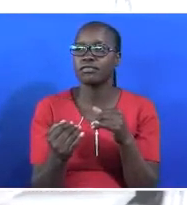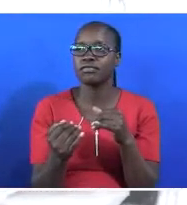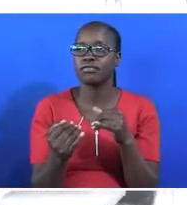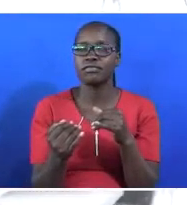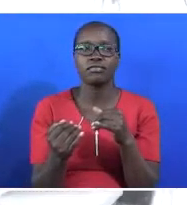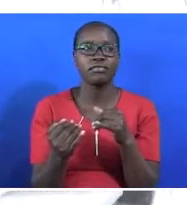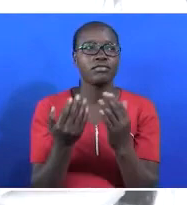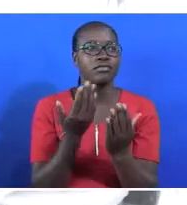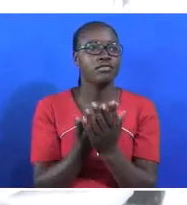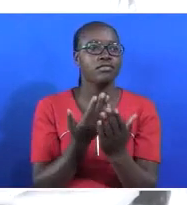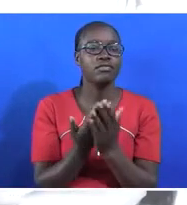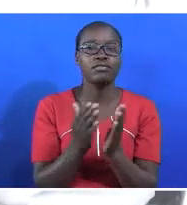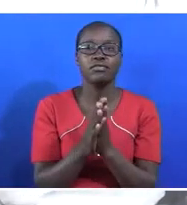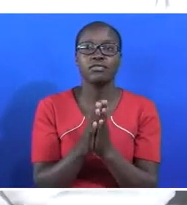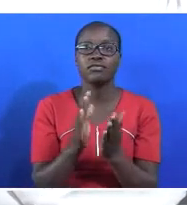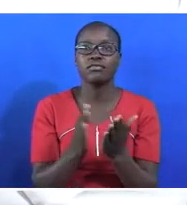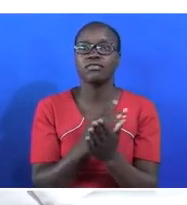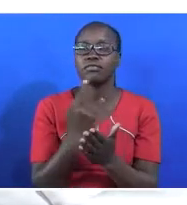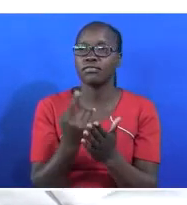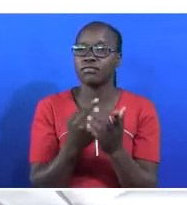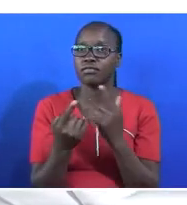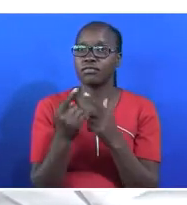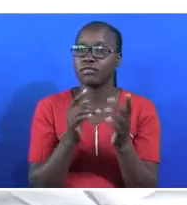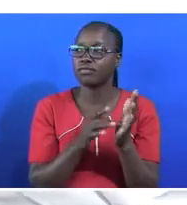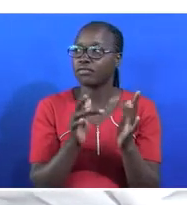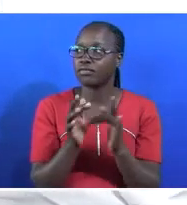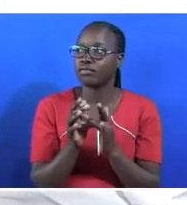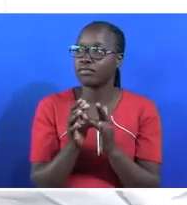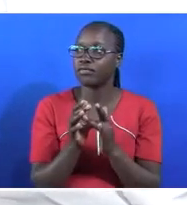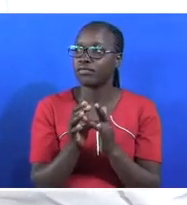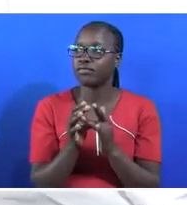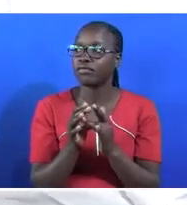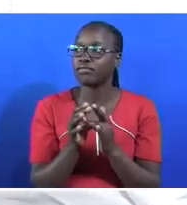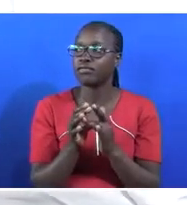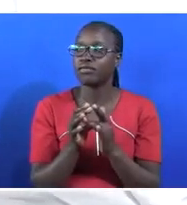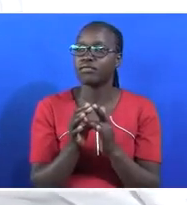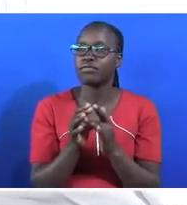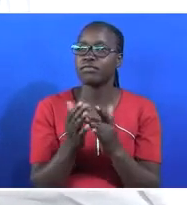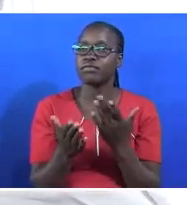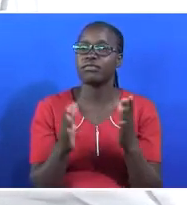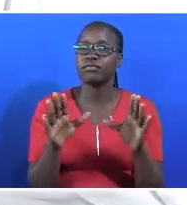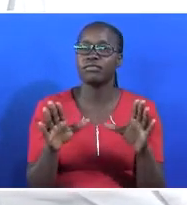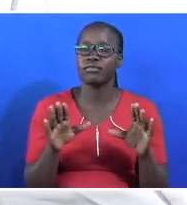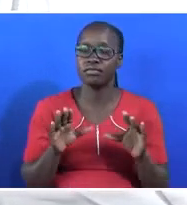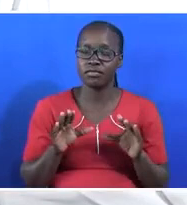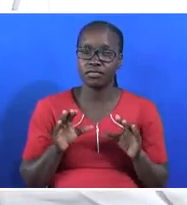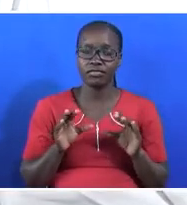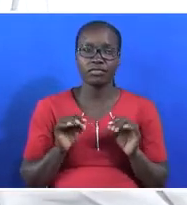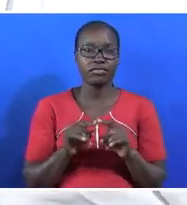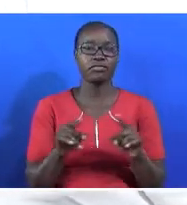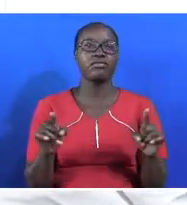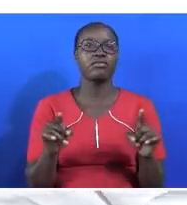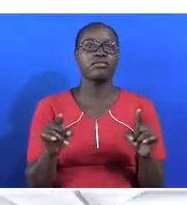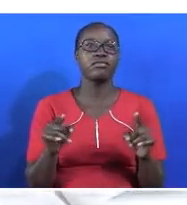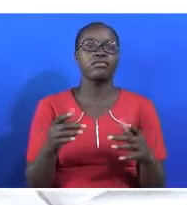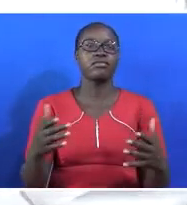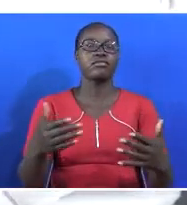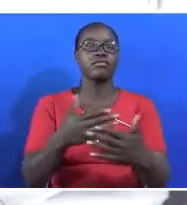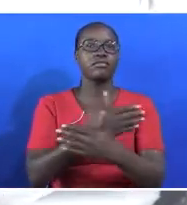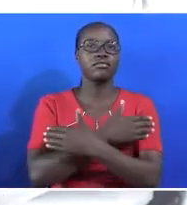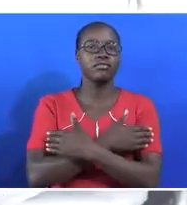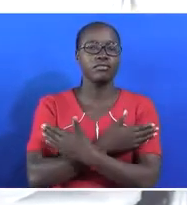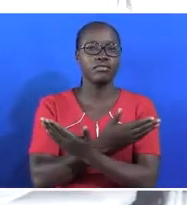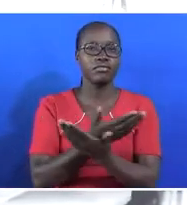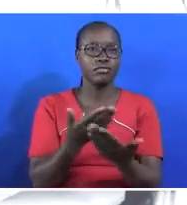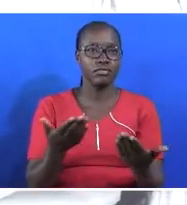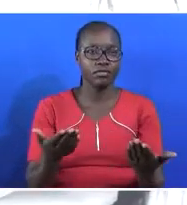Still pleading with someone to come to Jesus. He will receive you. He will embrace you.